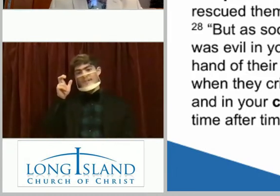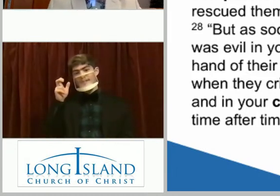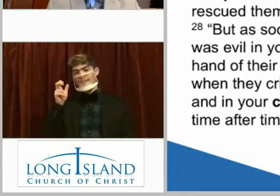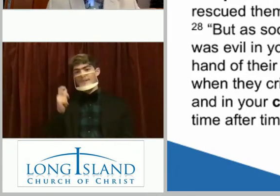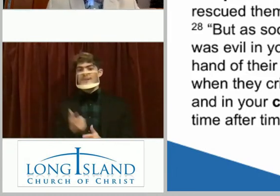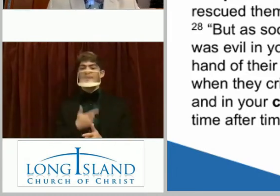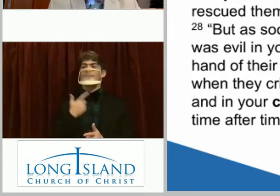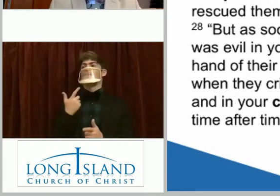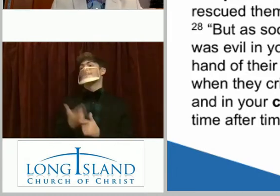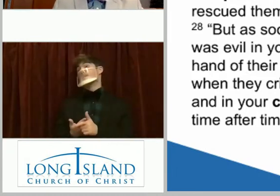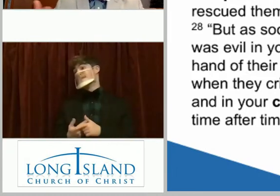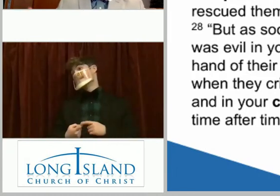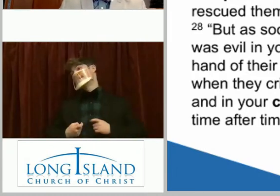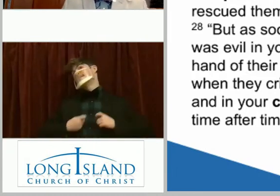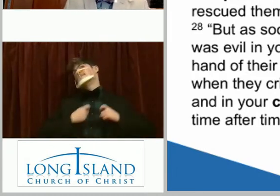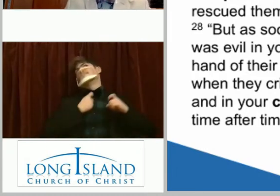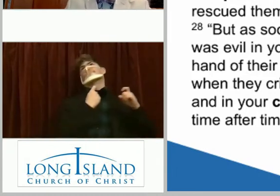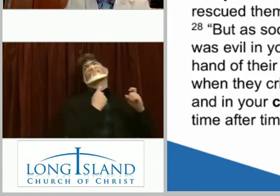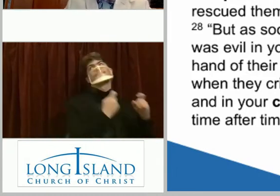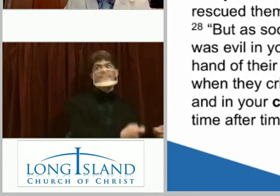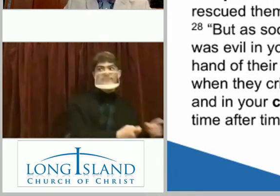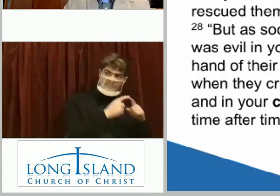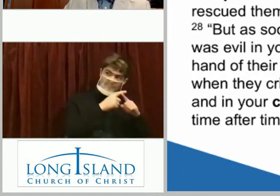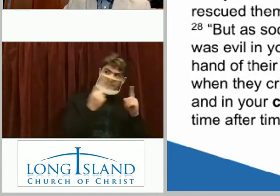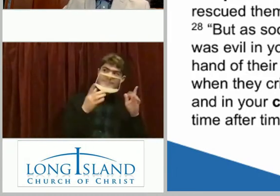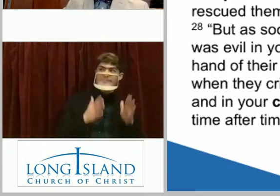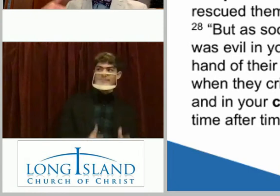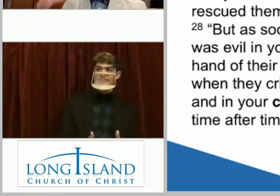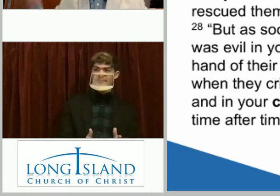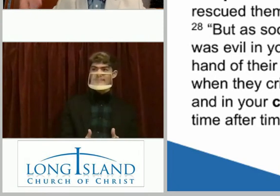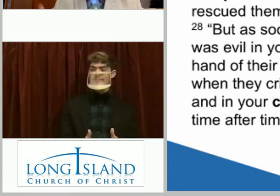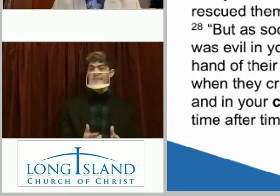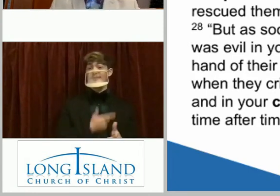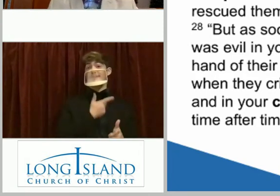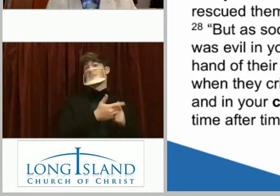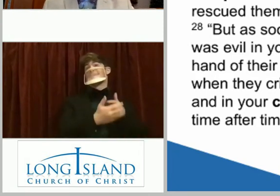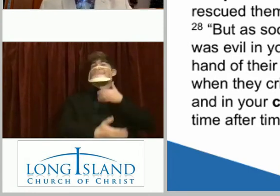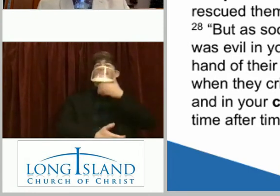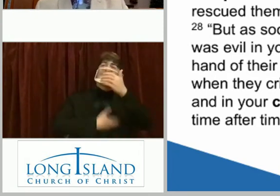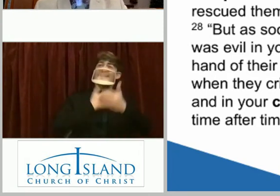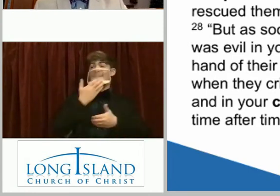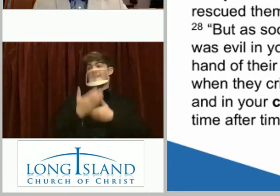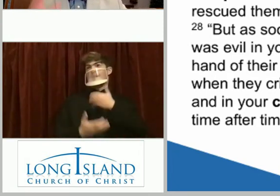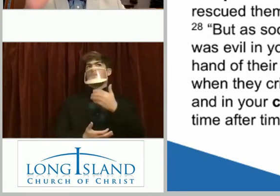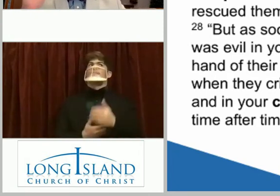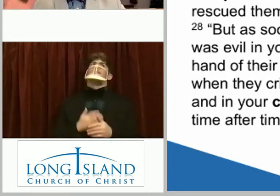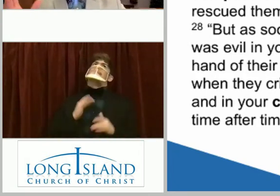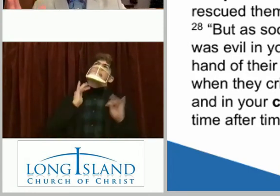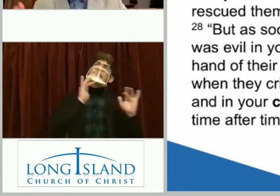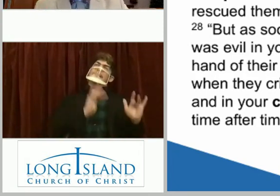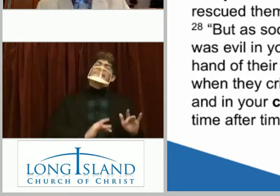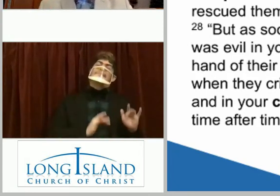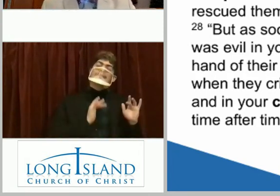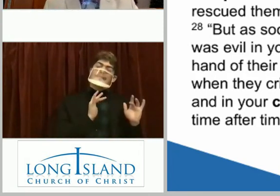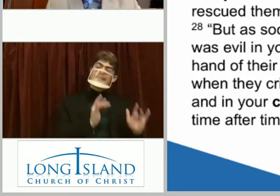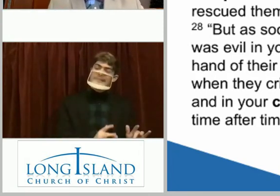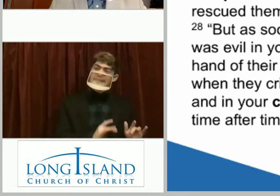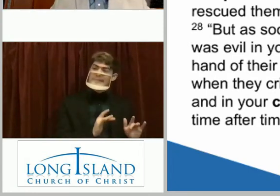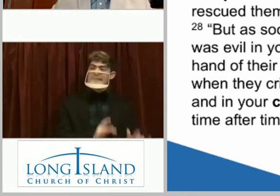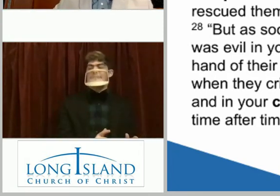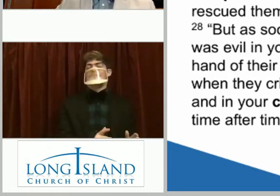them to the hands of their enemies so that they ruled over them. And when they cried out to you again, you heard from